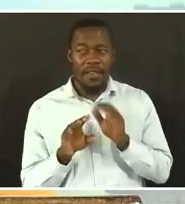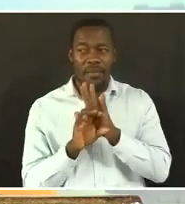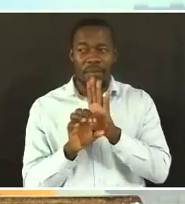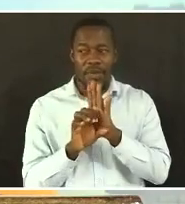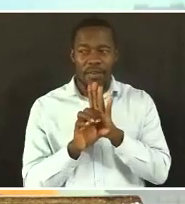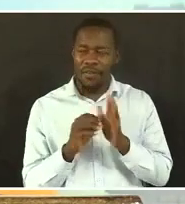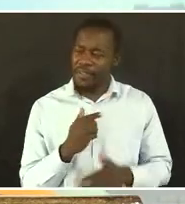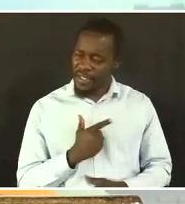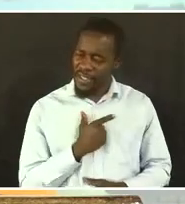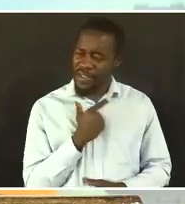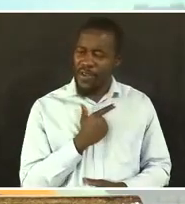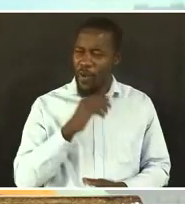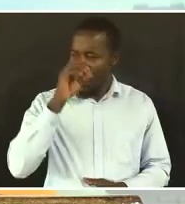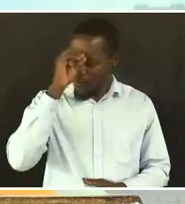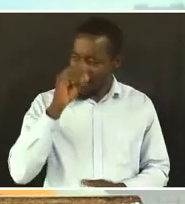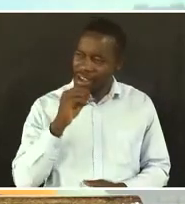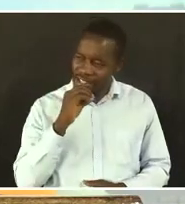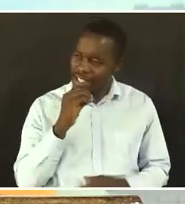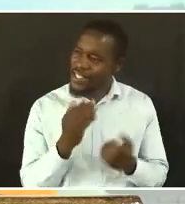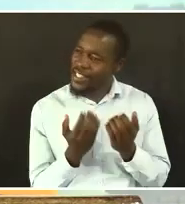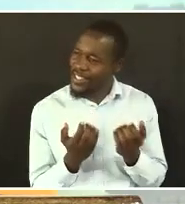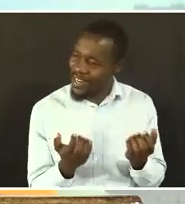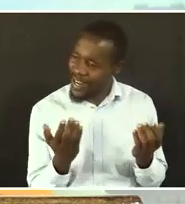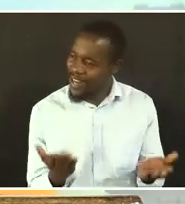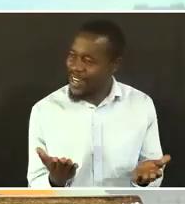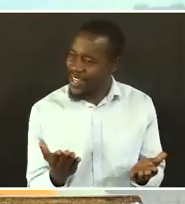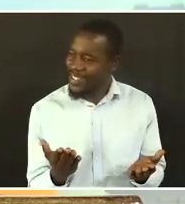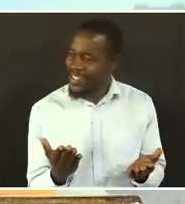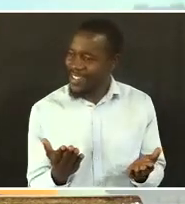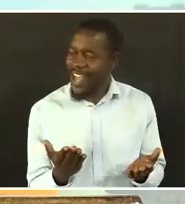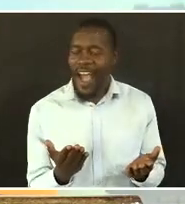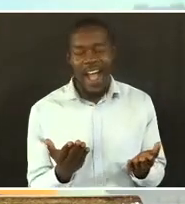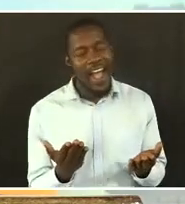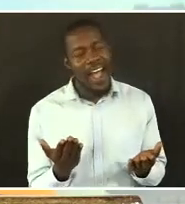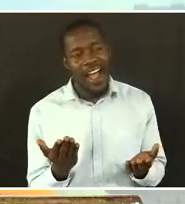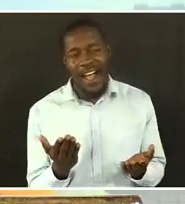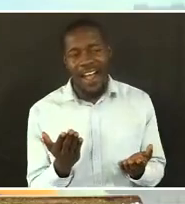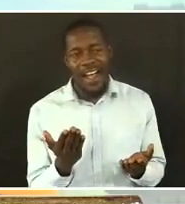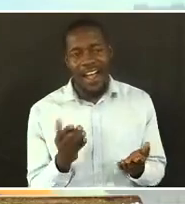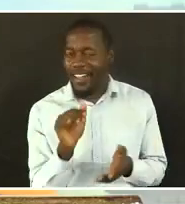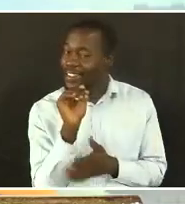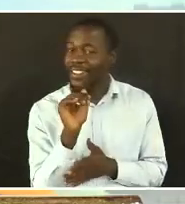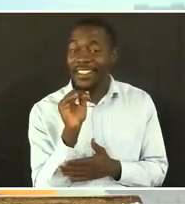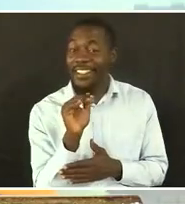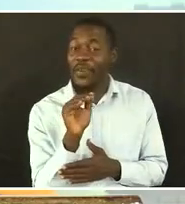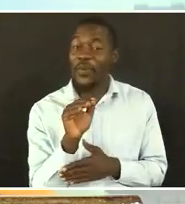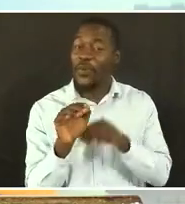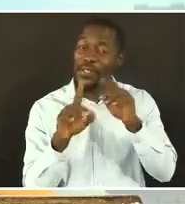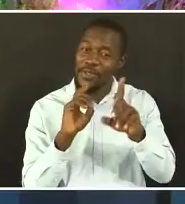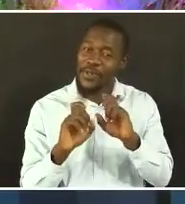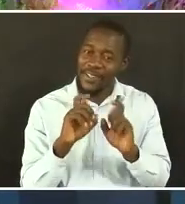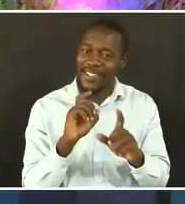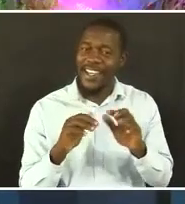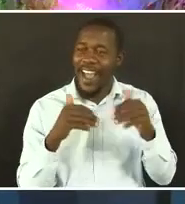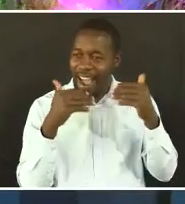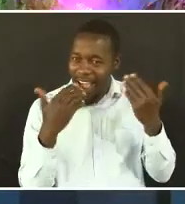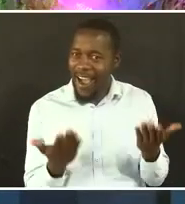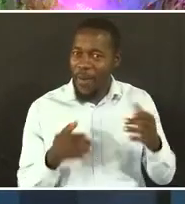ask the panel that is going to come up front, because they will be taking your questions. I want you to ask them, how can I feed the